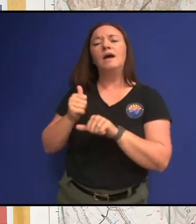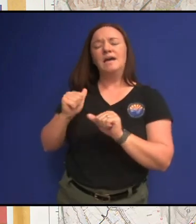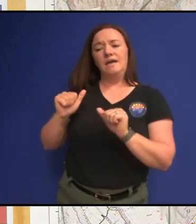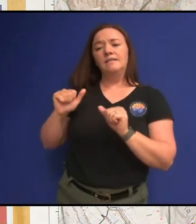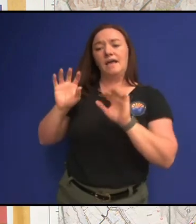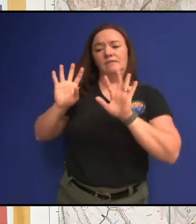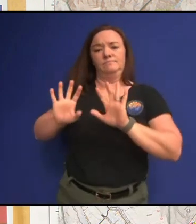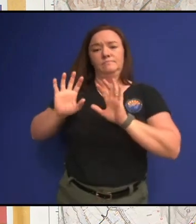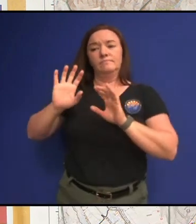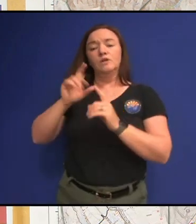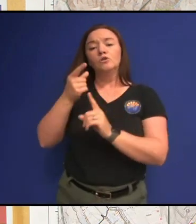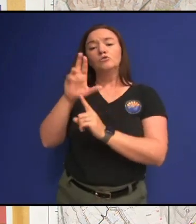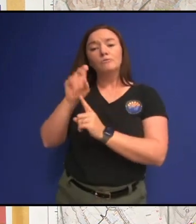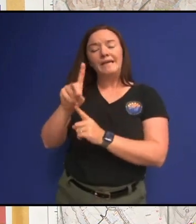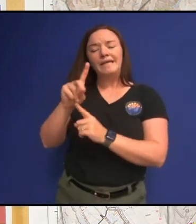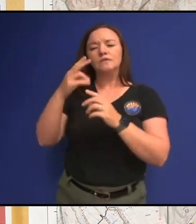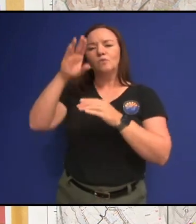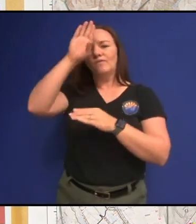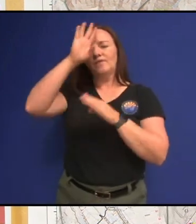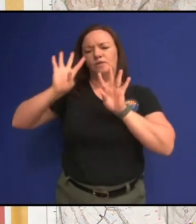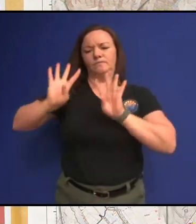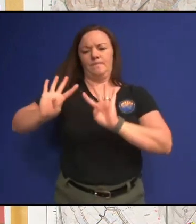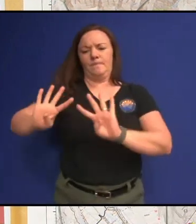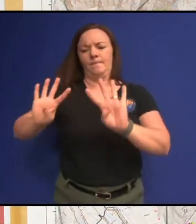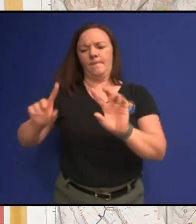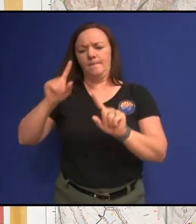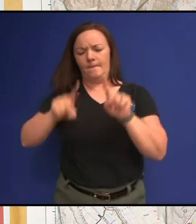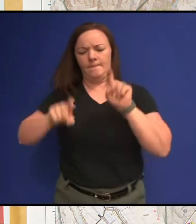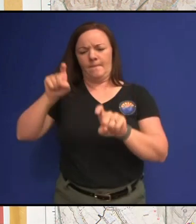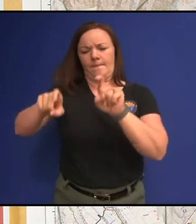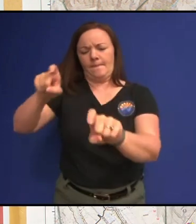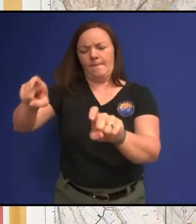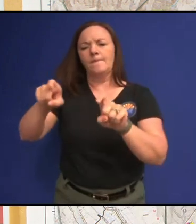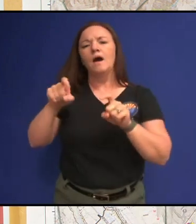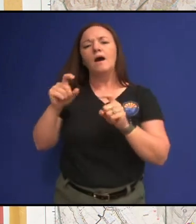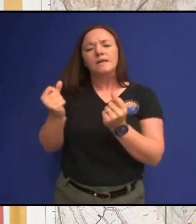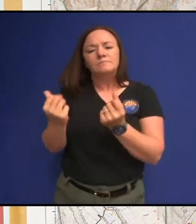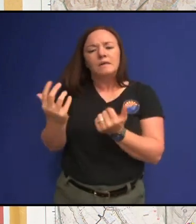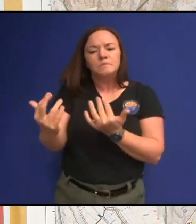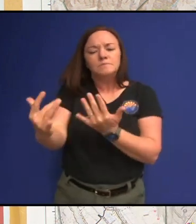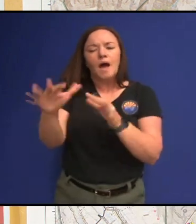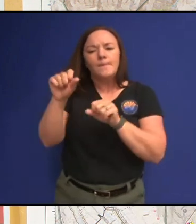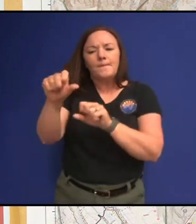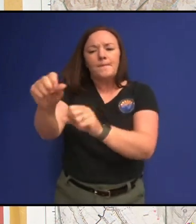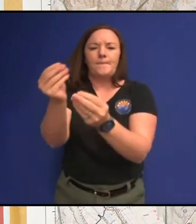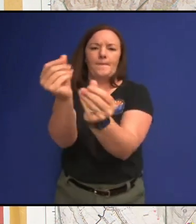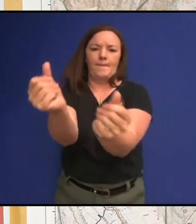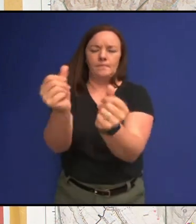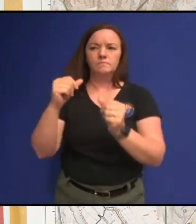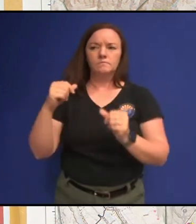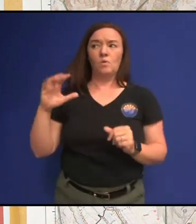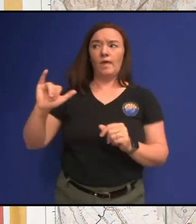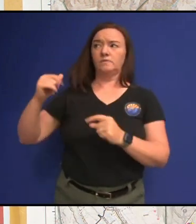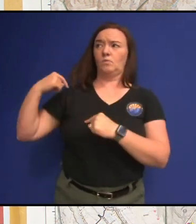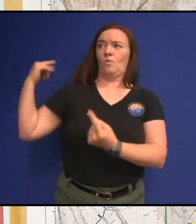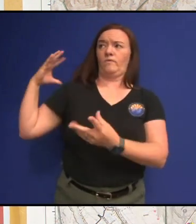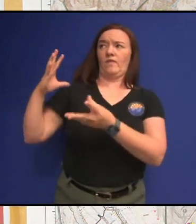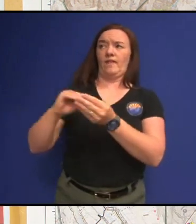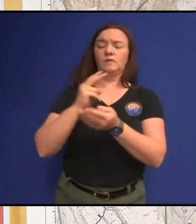were able to pick up those spots all the way over this area. So that's over the last 2.5 weeks. That is what has